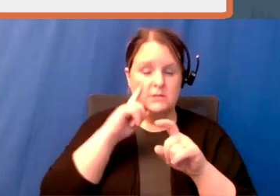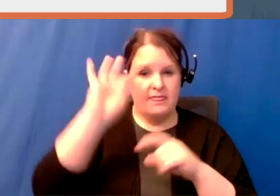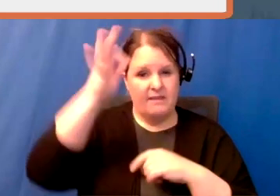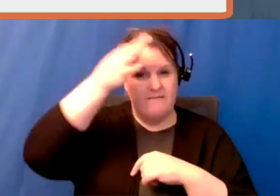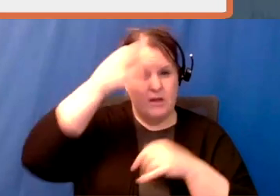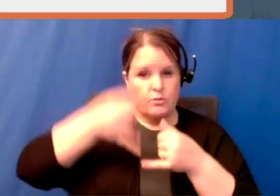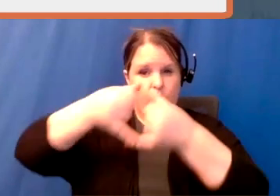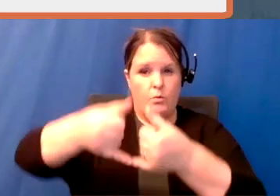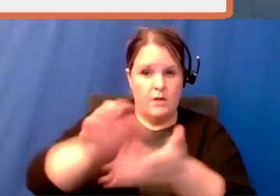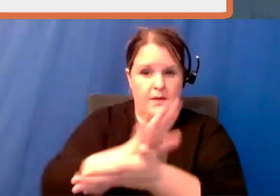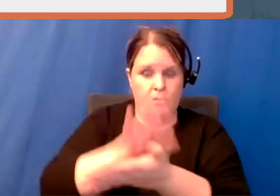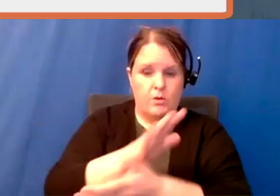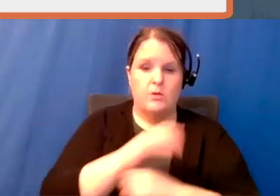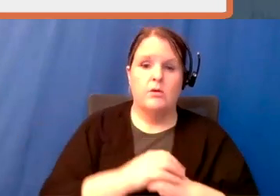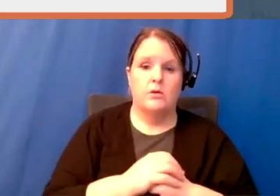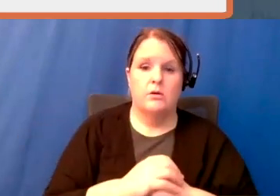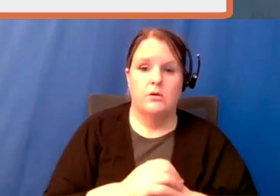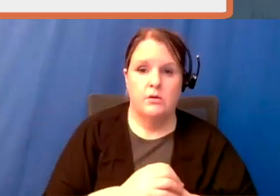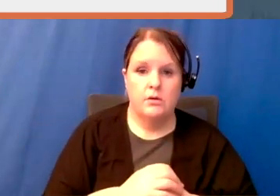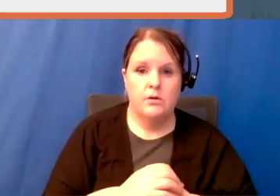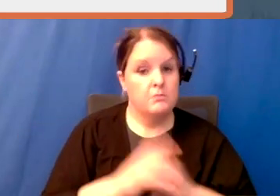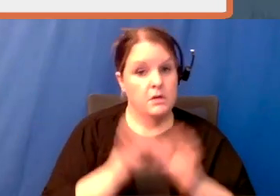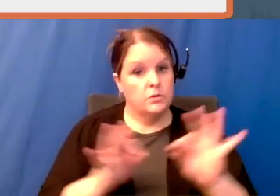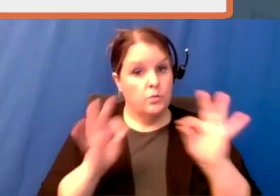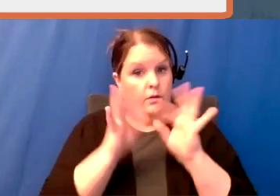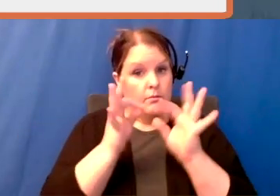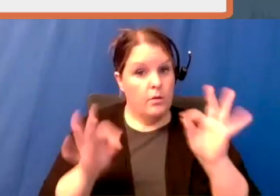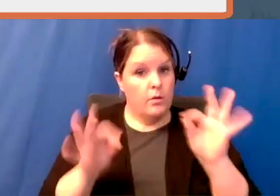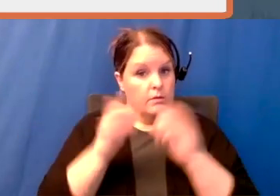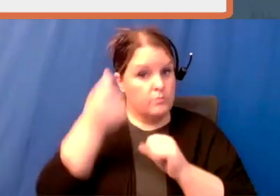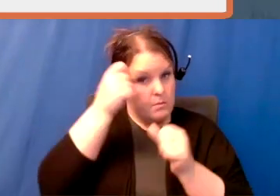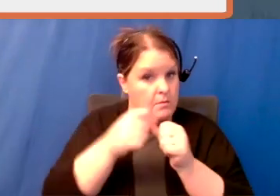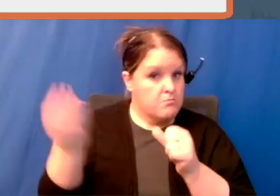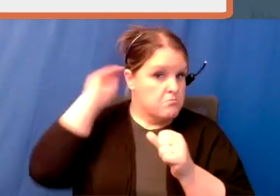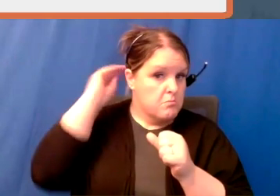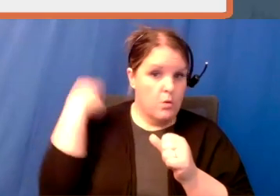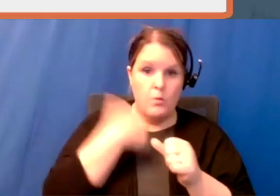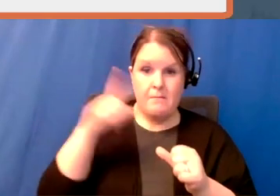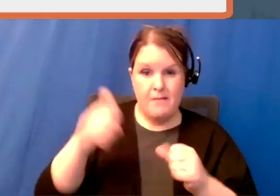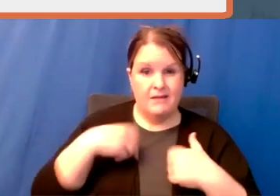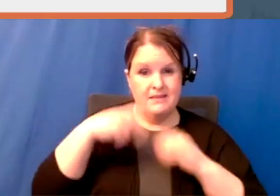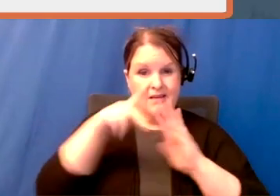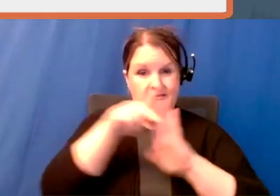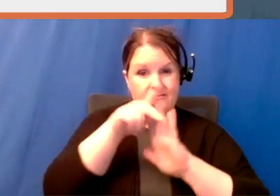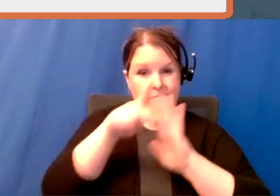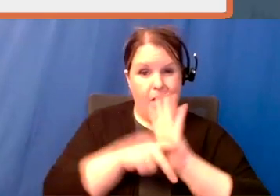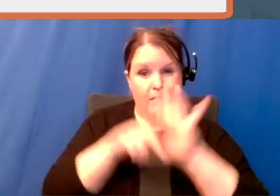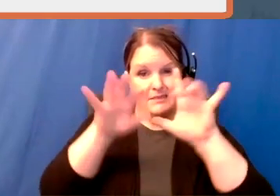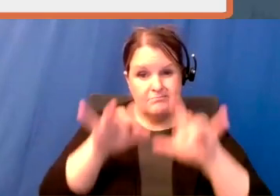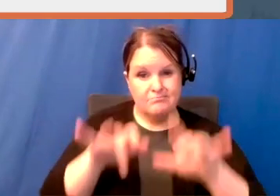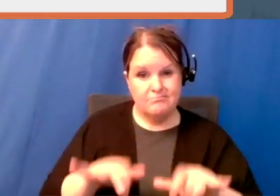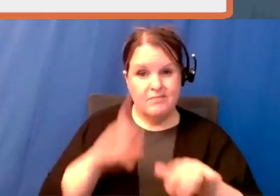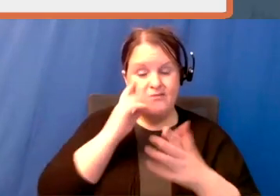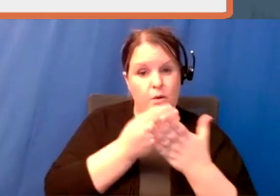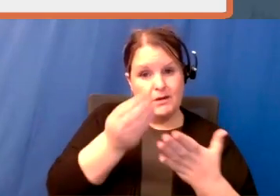award application. And it's worth remembering, so we need policies in place, right? We need written policies for procurement,